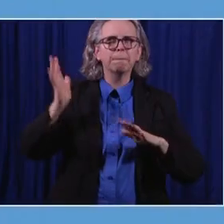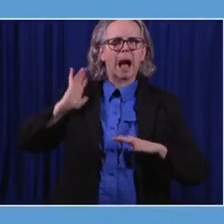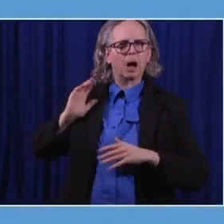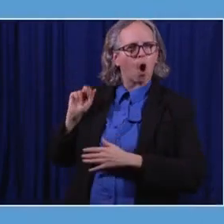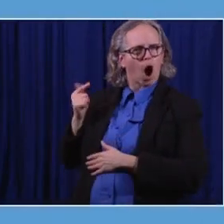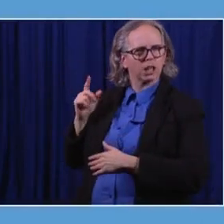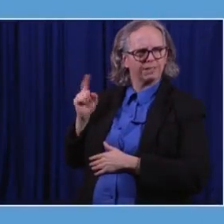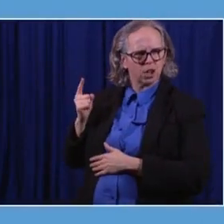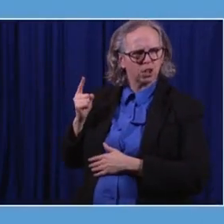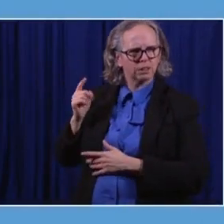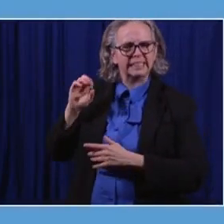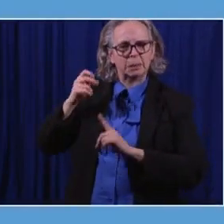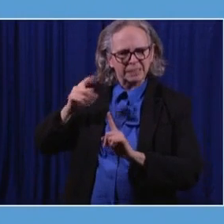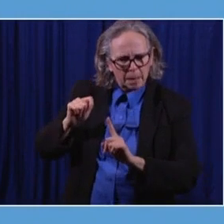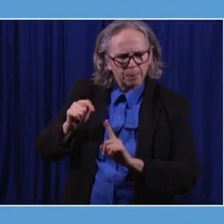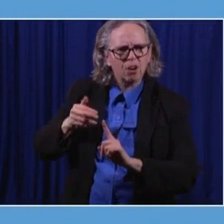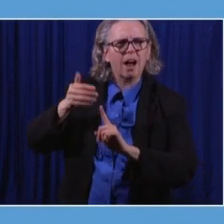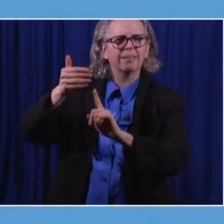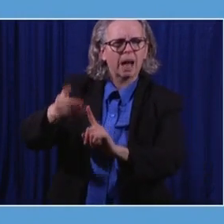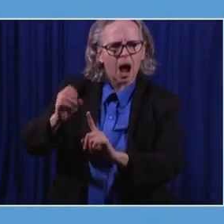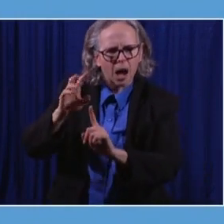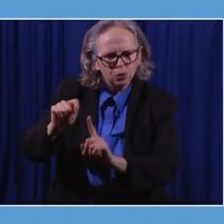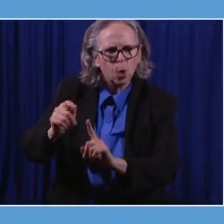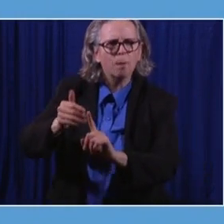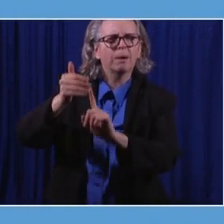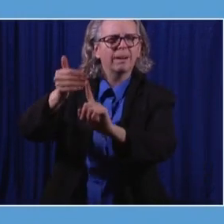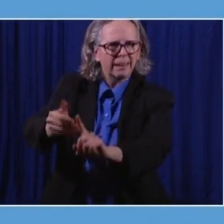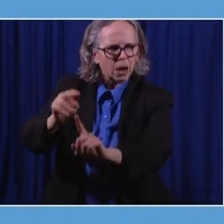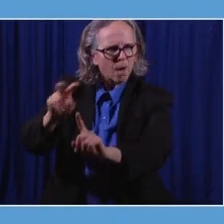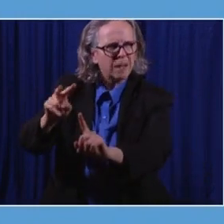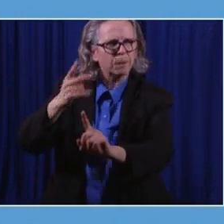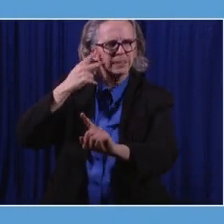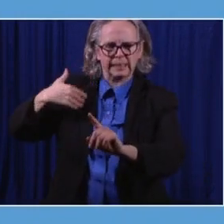1, October, November, December